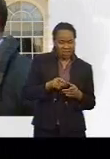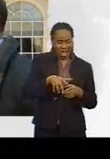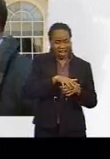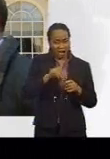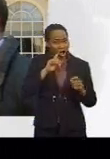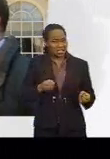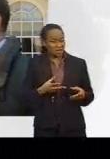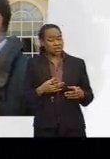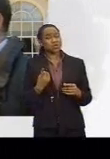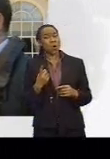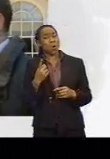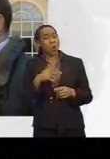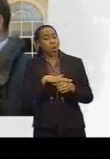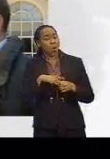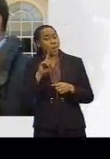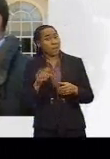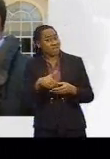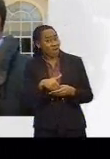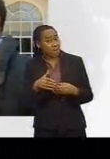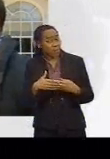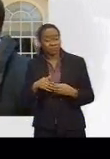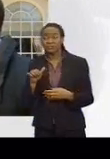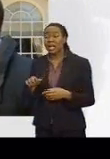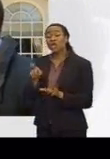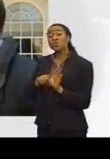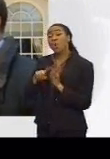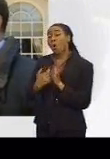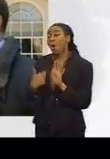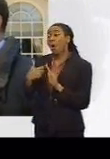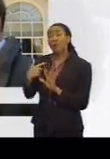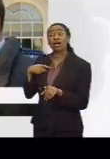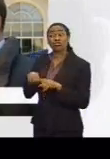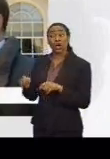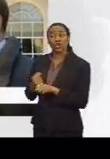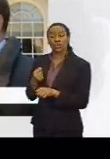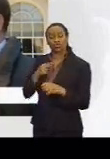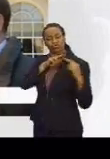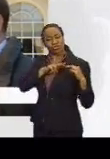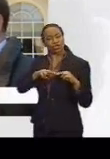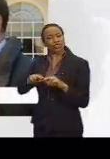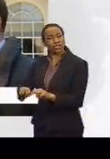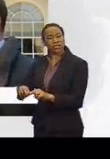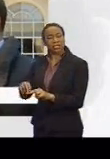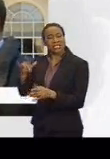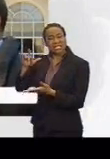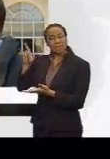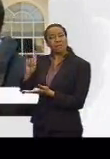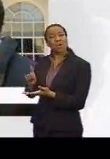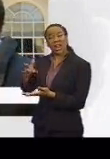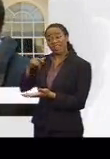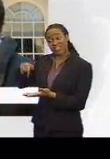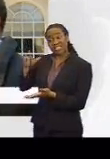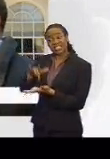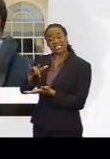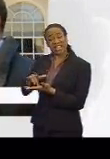in your case, local people getting more involved. Yeah, we do try to do that in York. We have traditionally a heavy involvement from the citizens of the